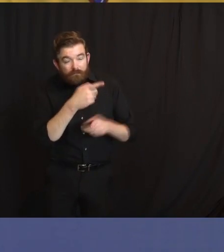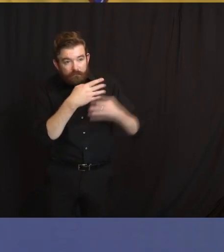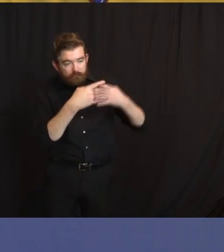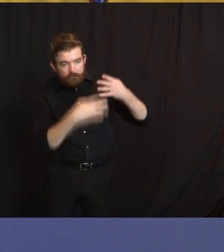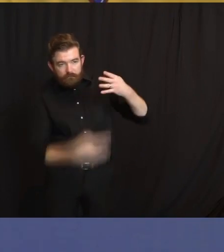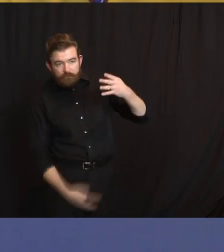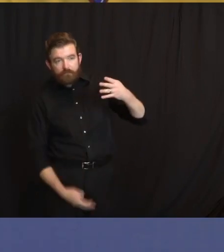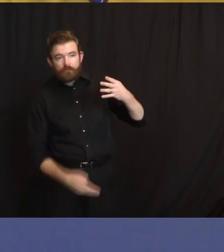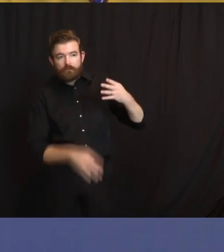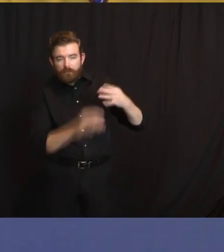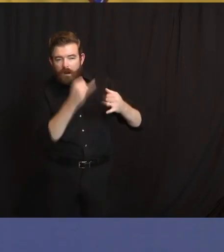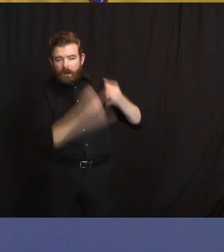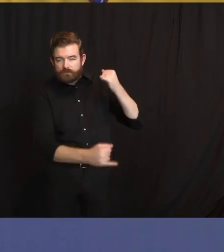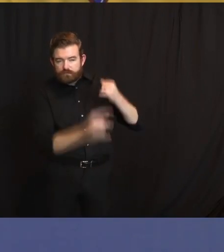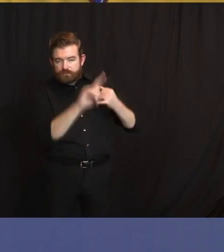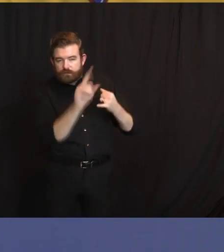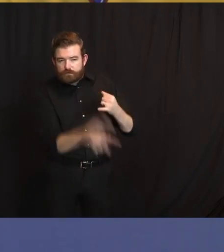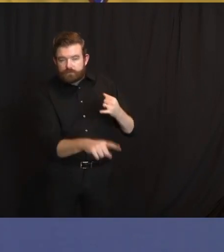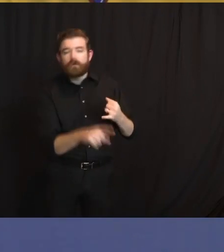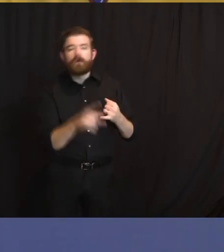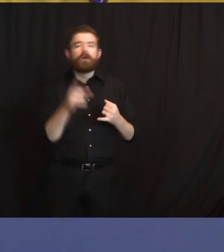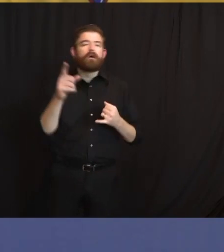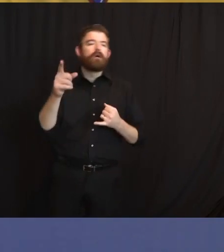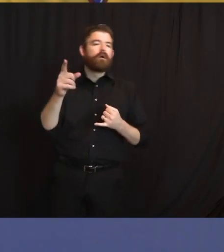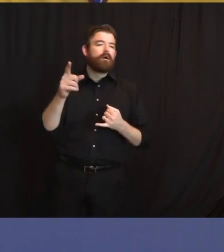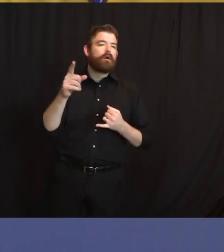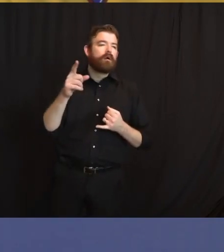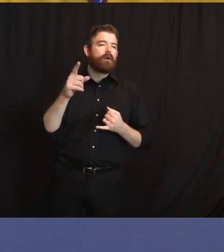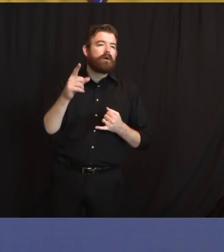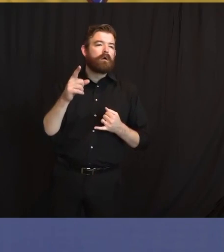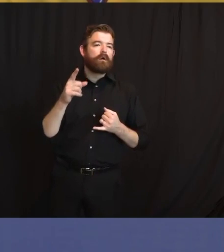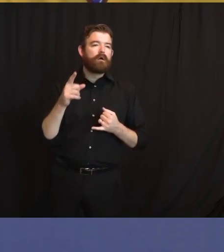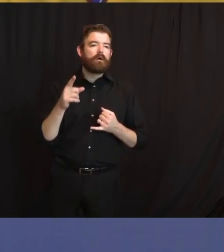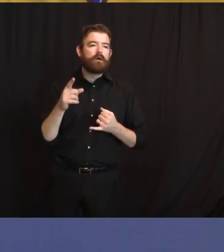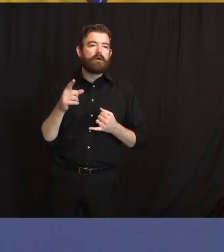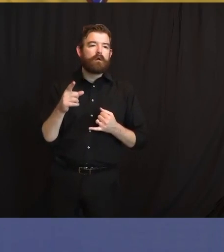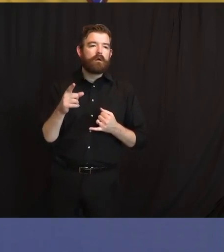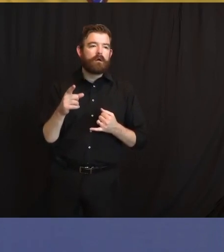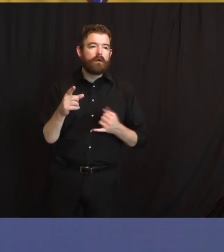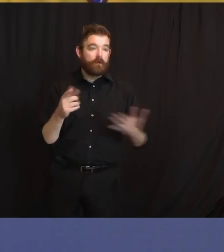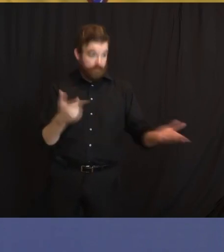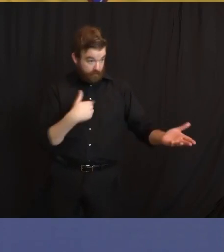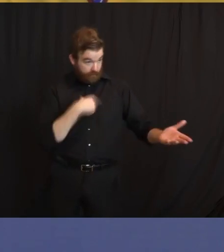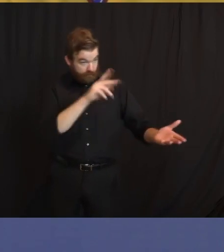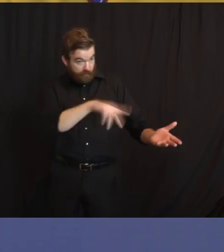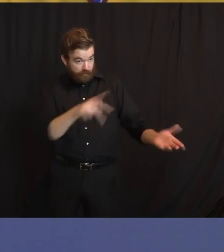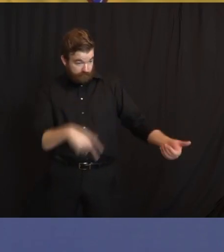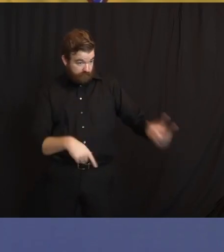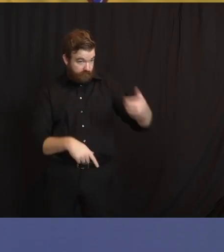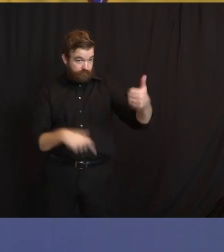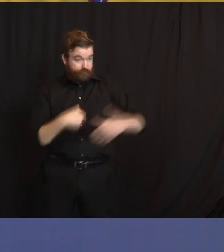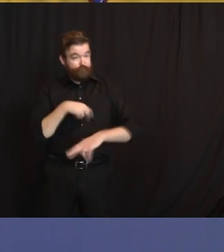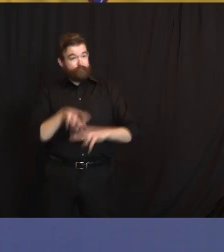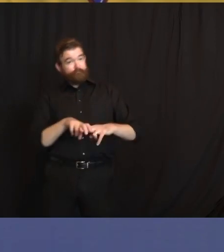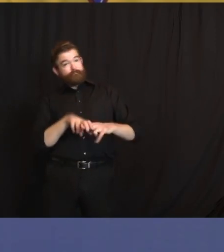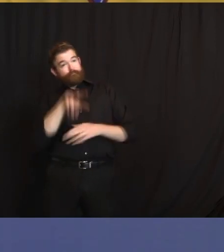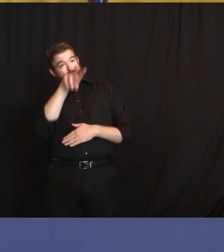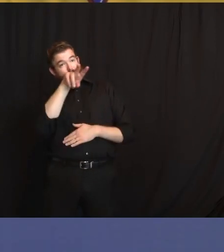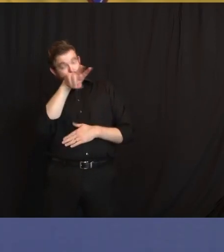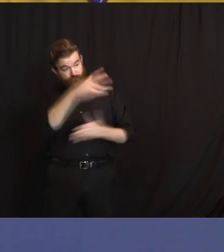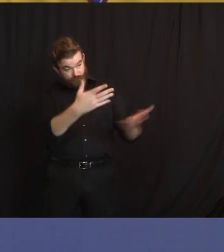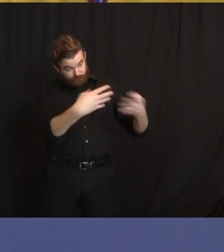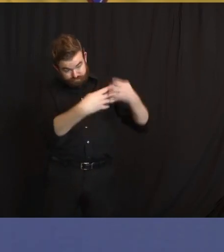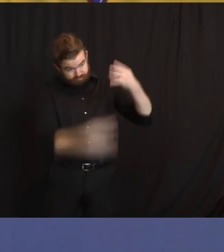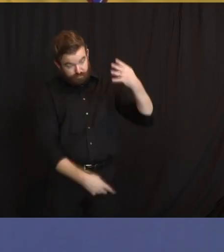is the last one. I Unless you have a PowerPoint presentation, in which case I'll come around and sit out there and watch it for you. So Monmouth